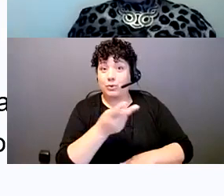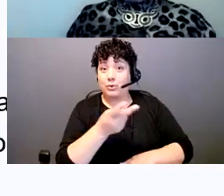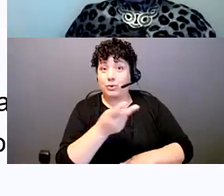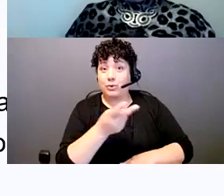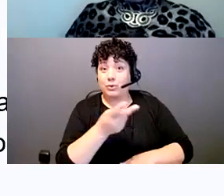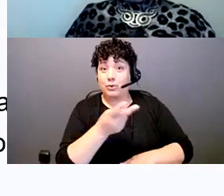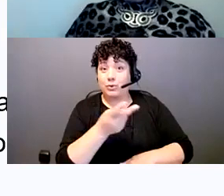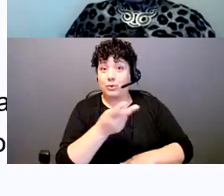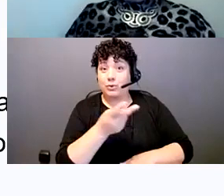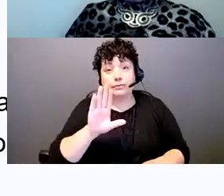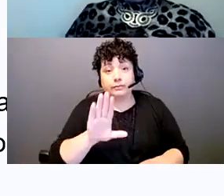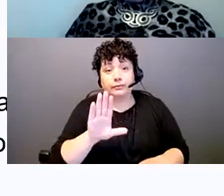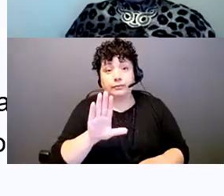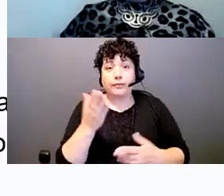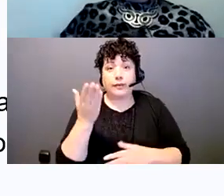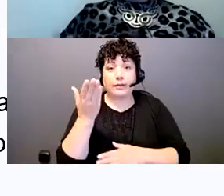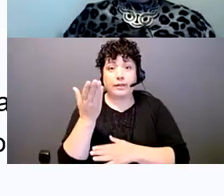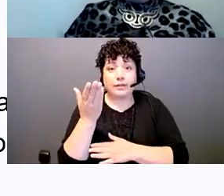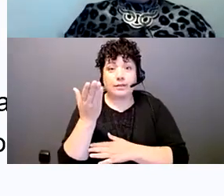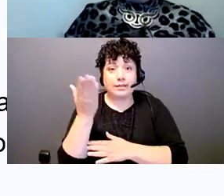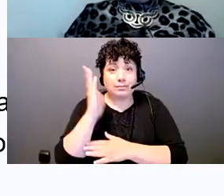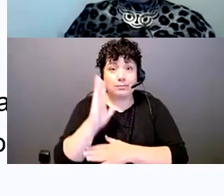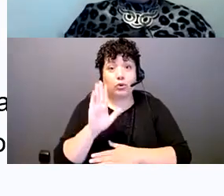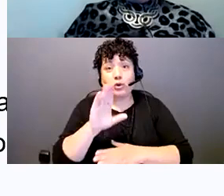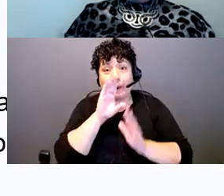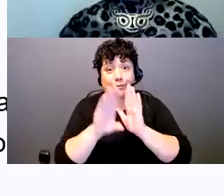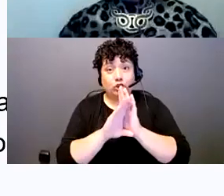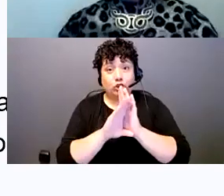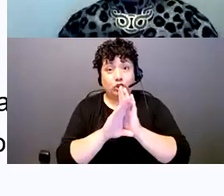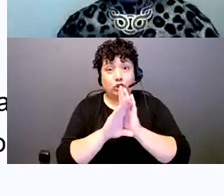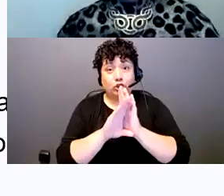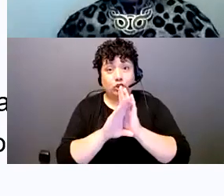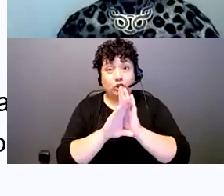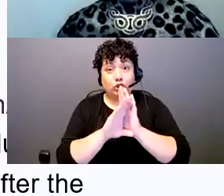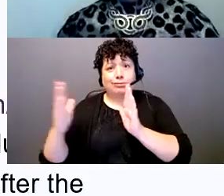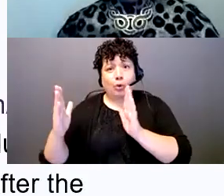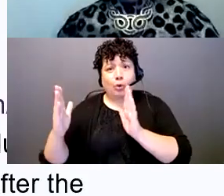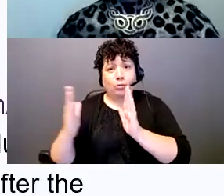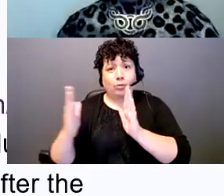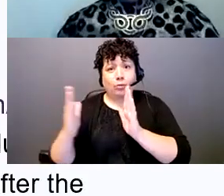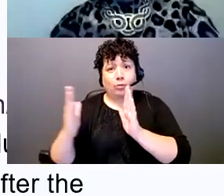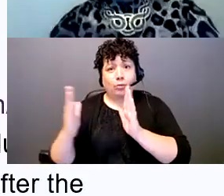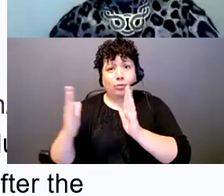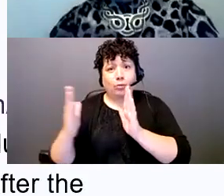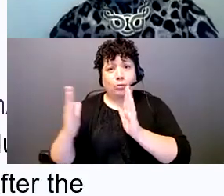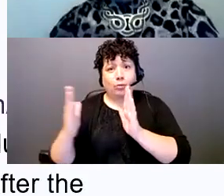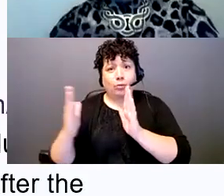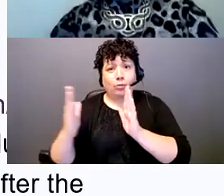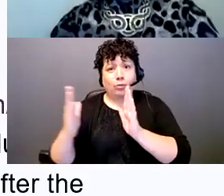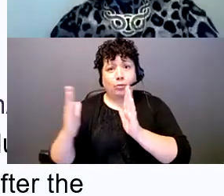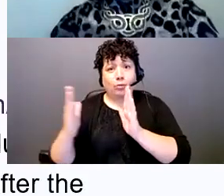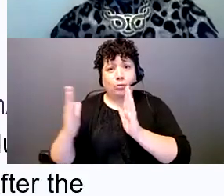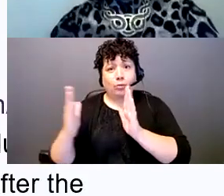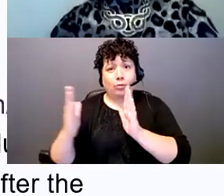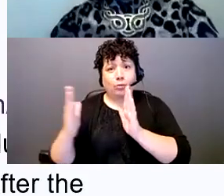adjust the speaker image by dragging the line outside those squares on your screen. Please do